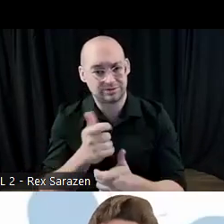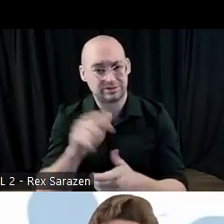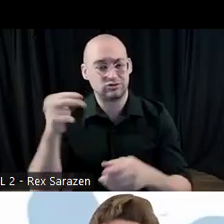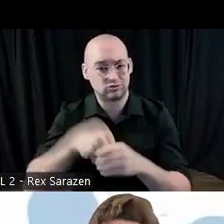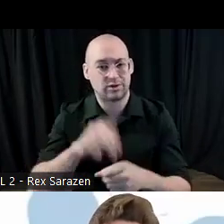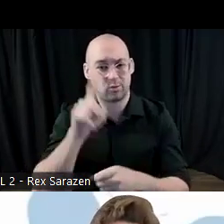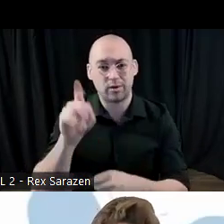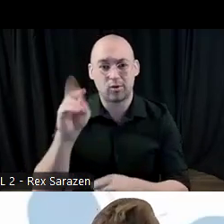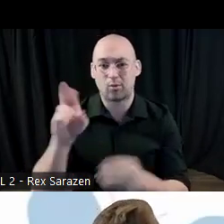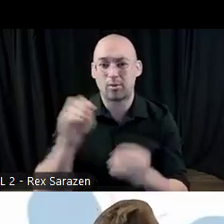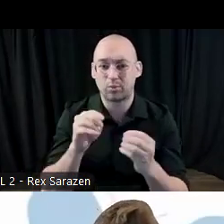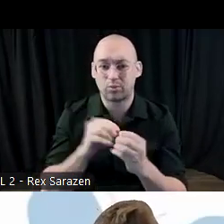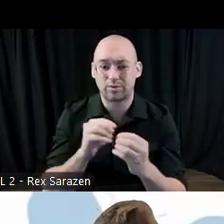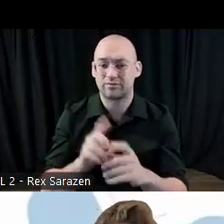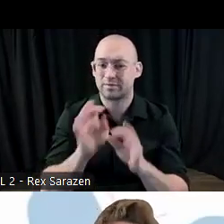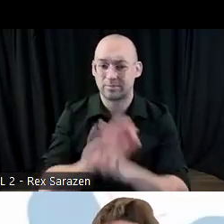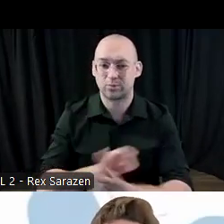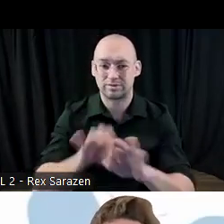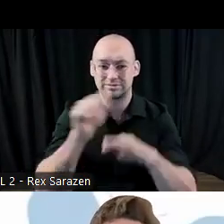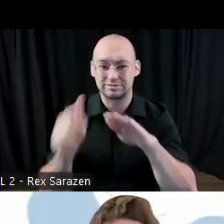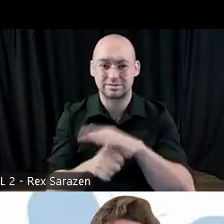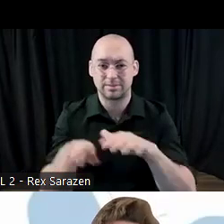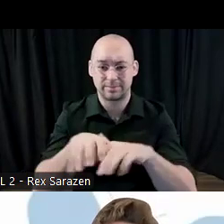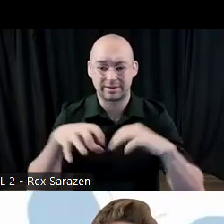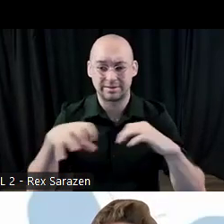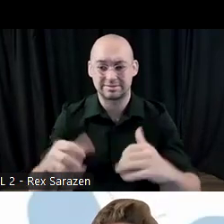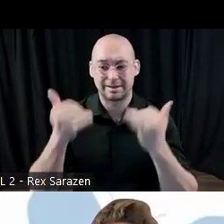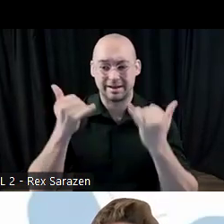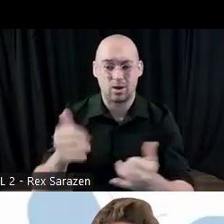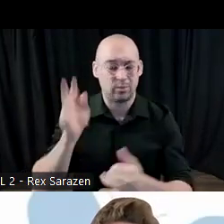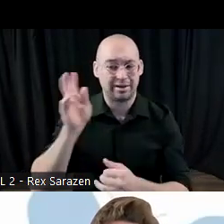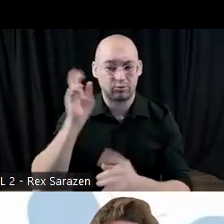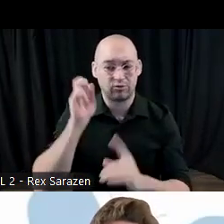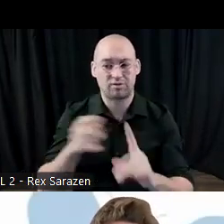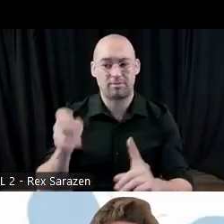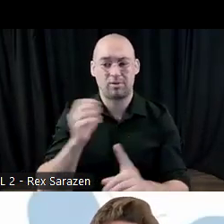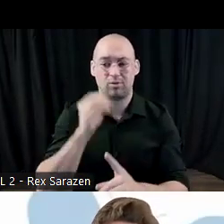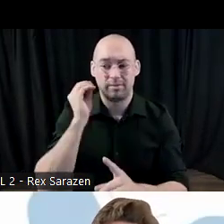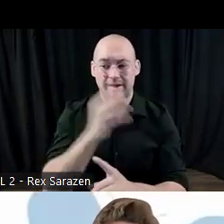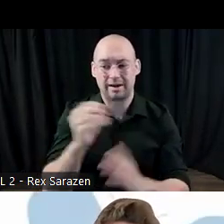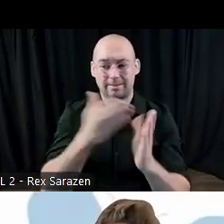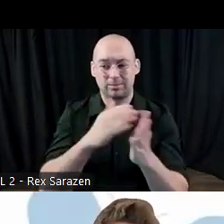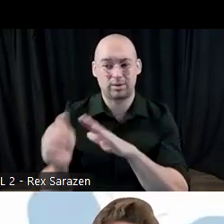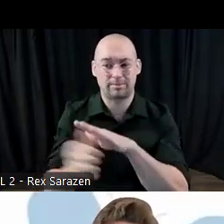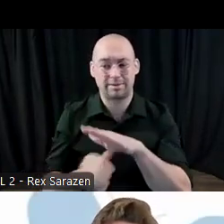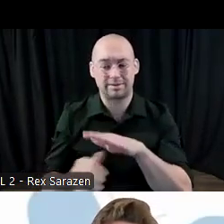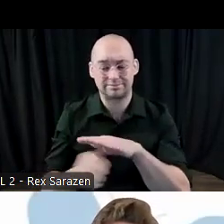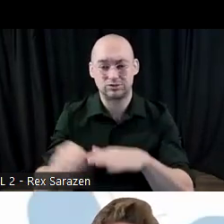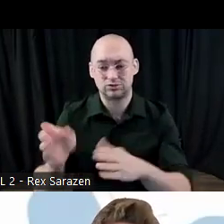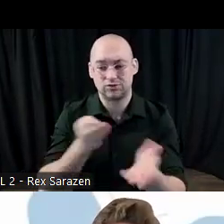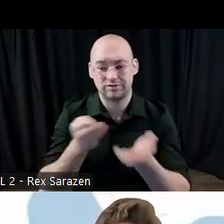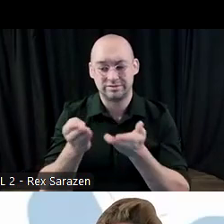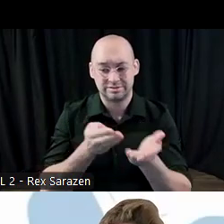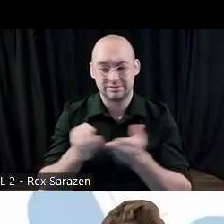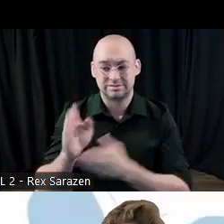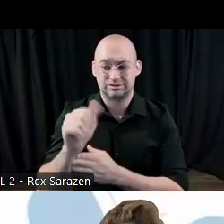of these vital subcommittees. Now we're going to hear from the Home and Community-Based Services Subcommittee, chaired by Hagar